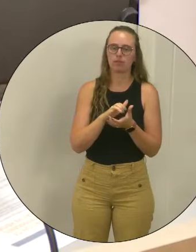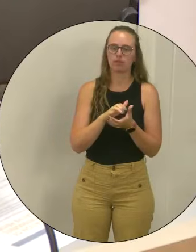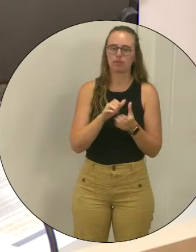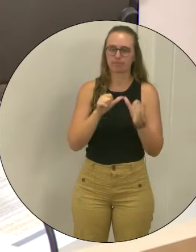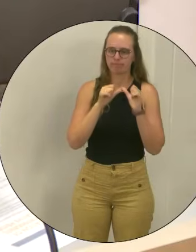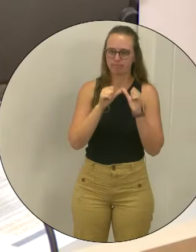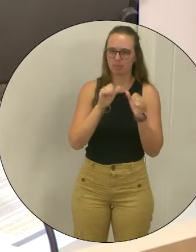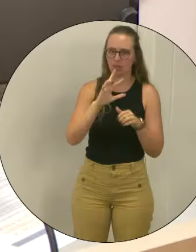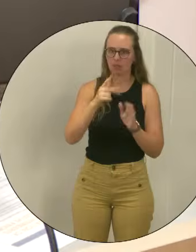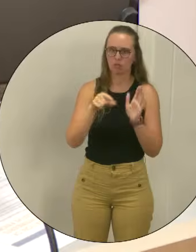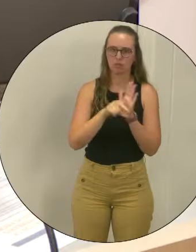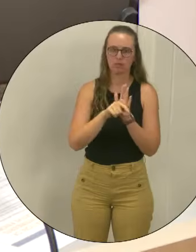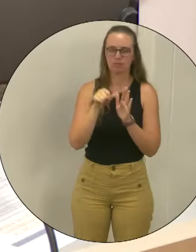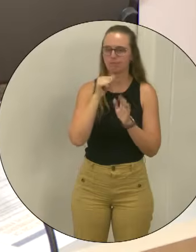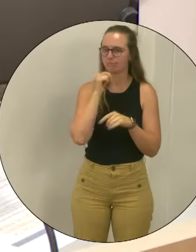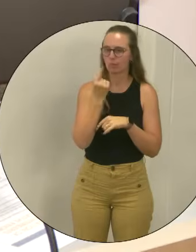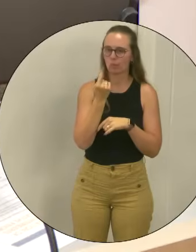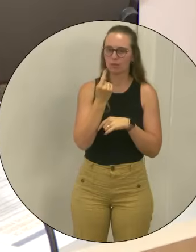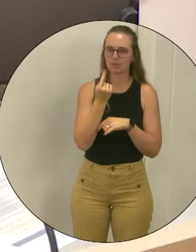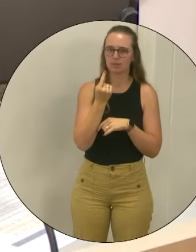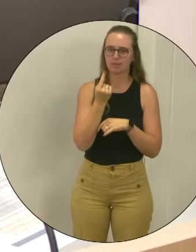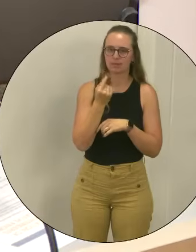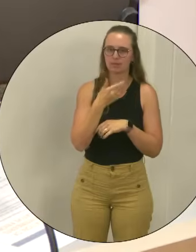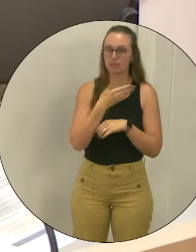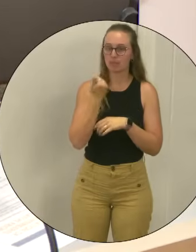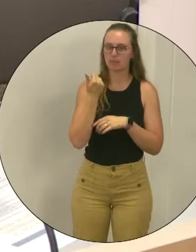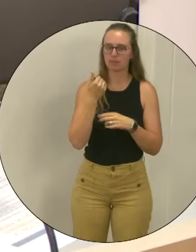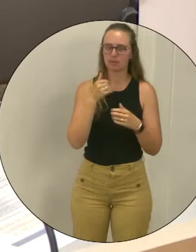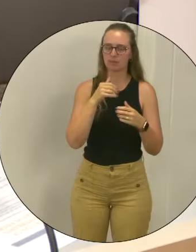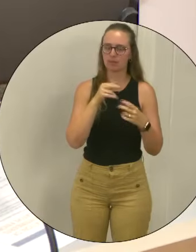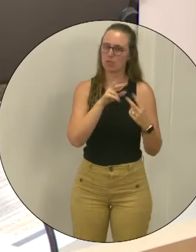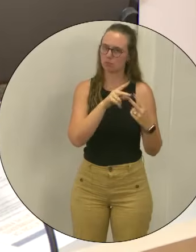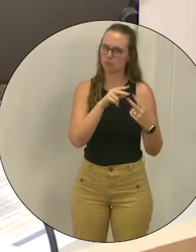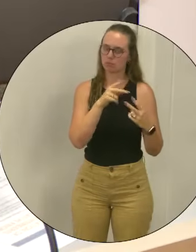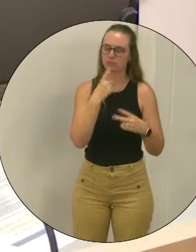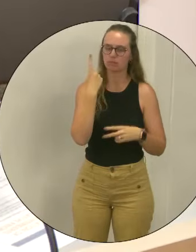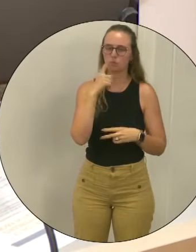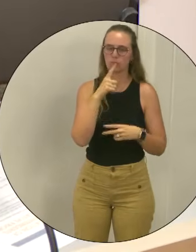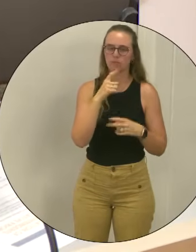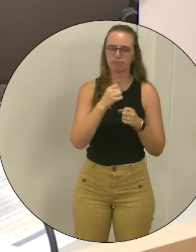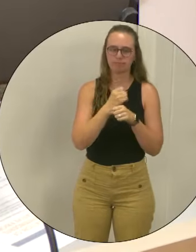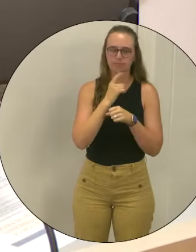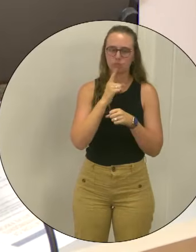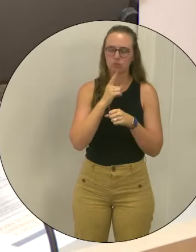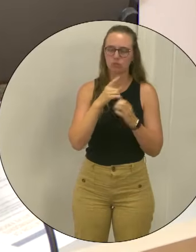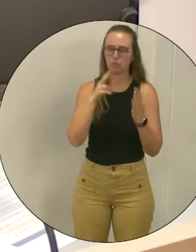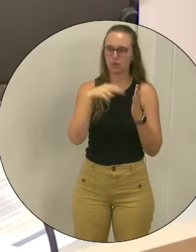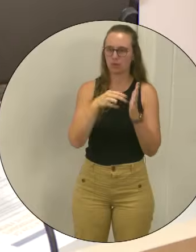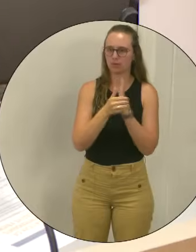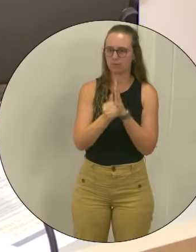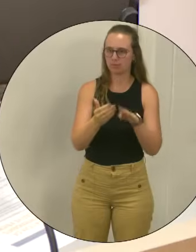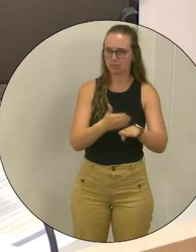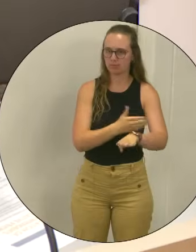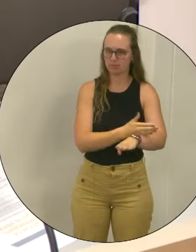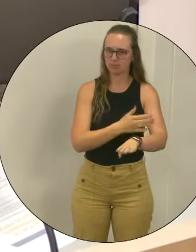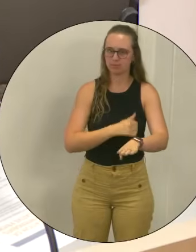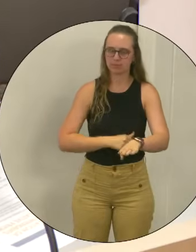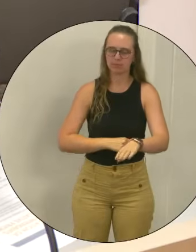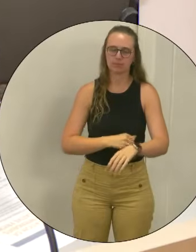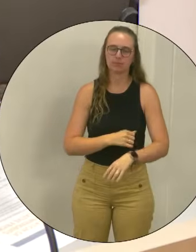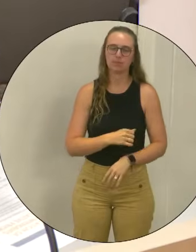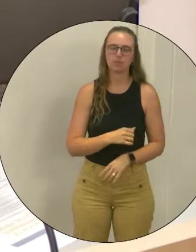retention in 3rd grade is not always the best option for ensuring literacy proficiency. So it would